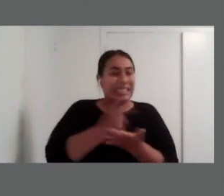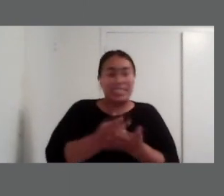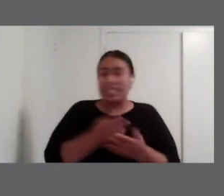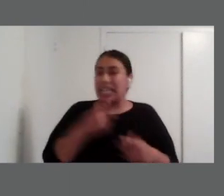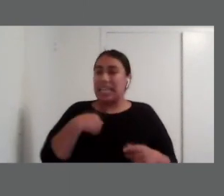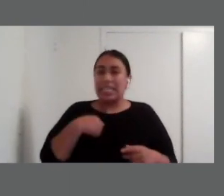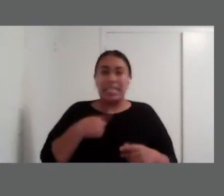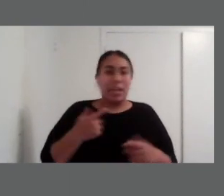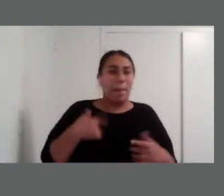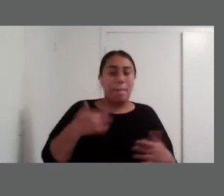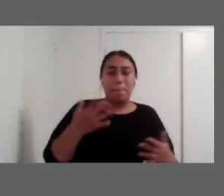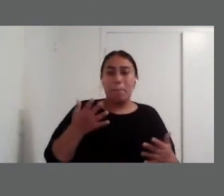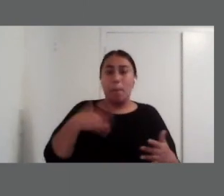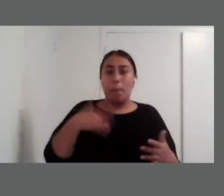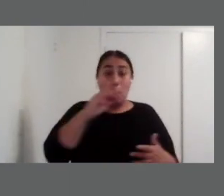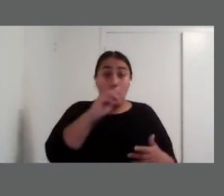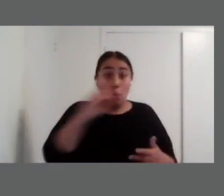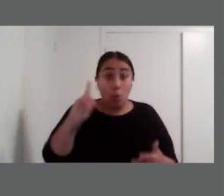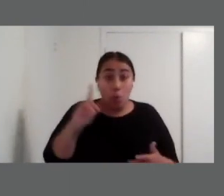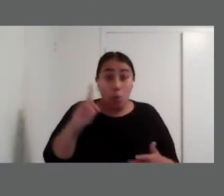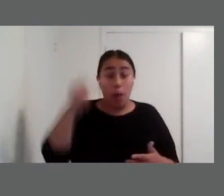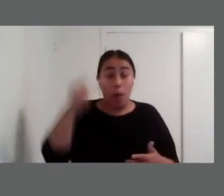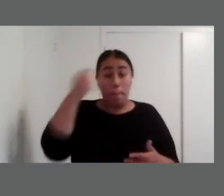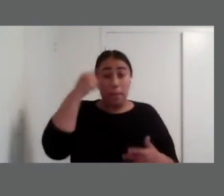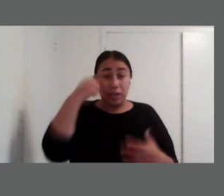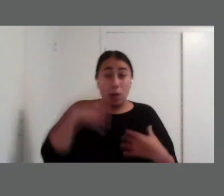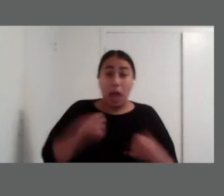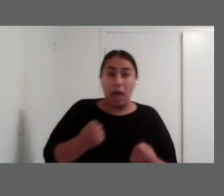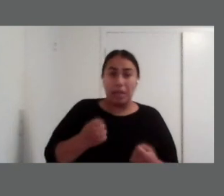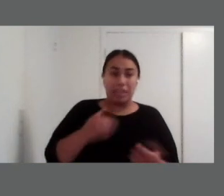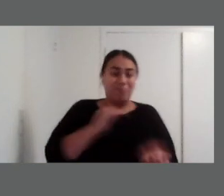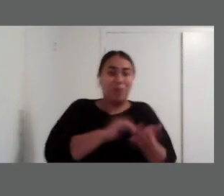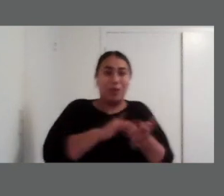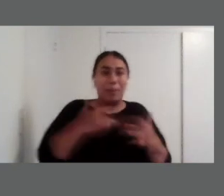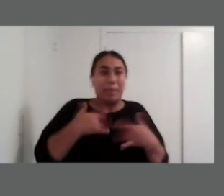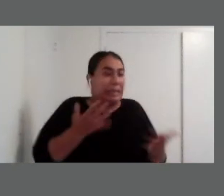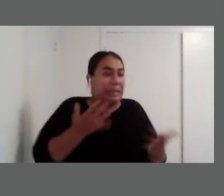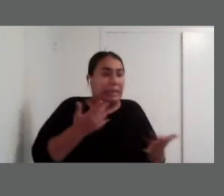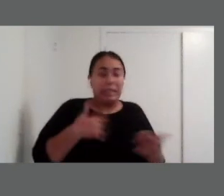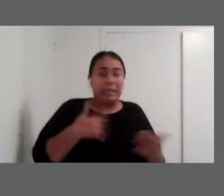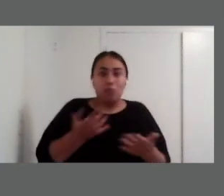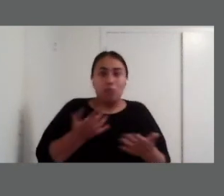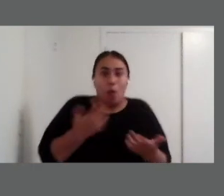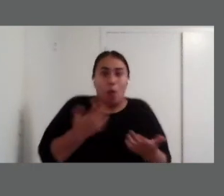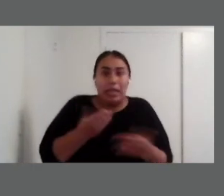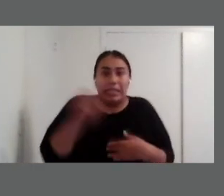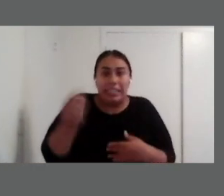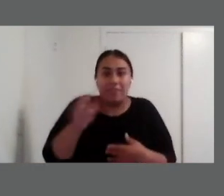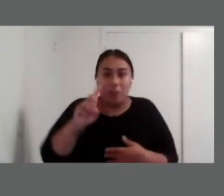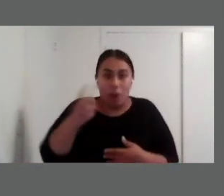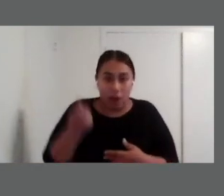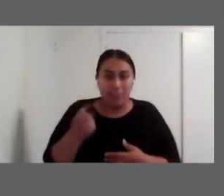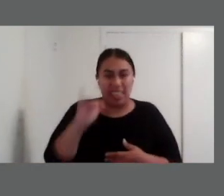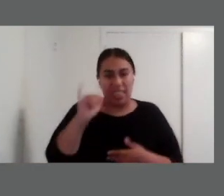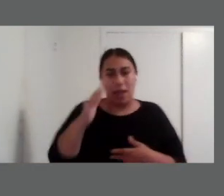from that patient. I'll say, can I attain any reports from your family doctor? Can I attain the diagnosis criteria from your neurologist? Because I want